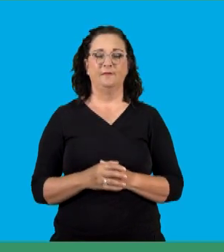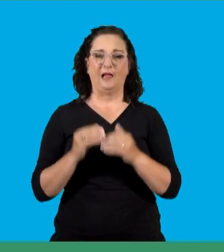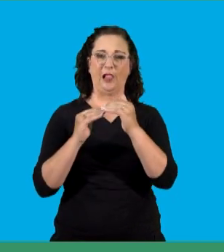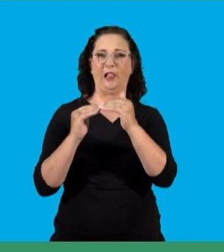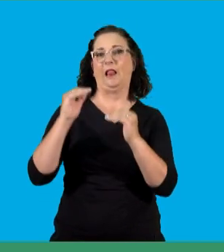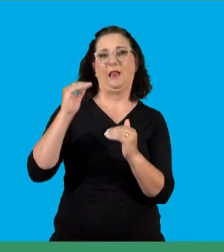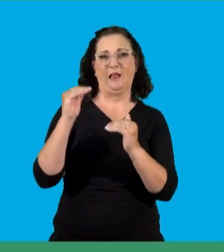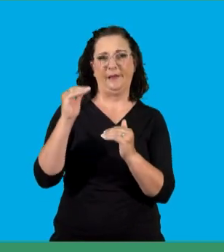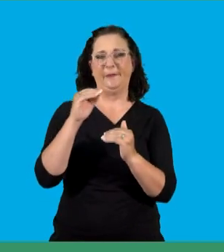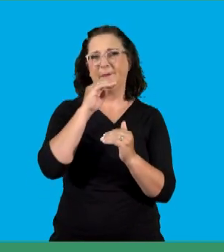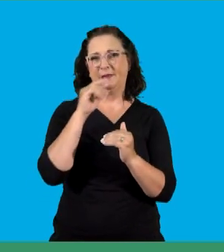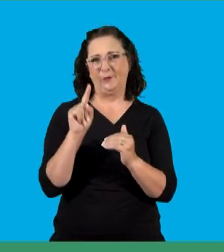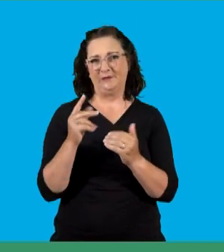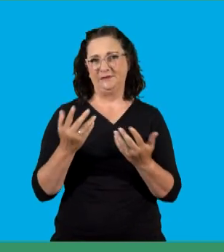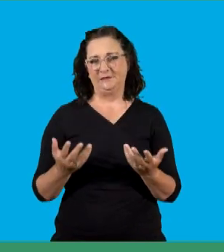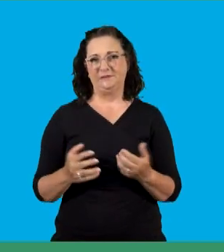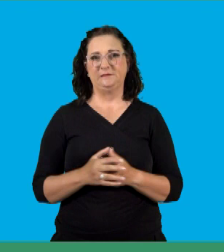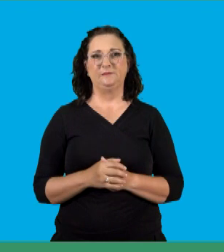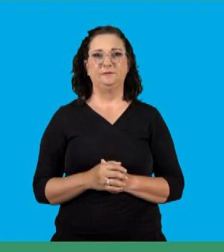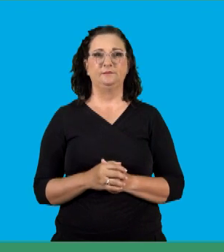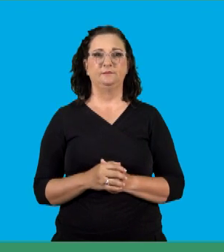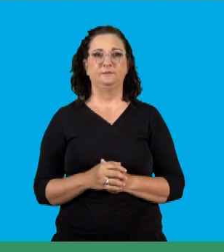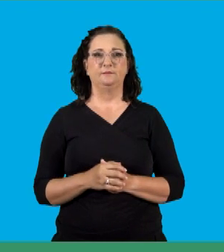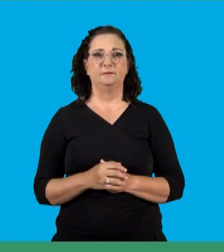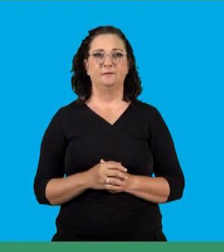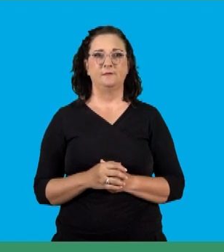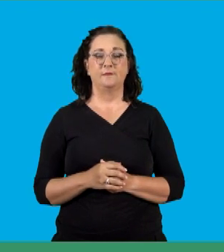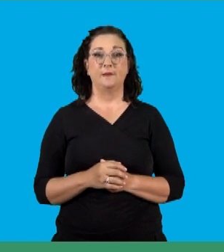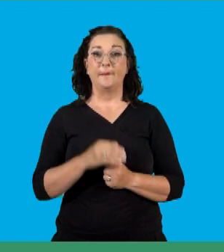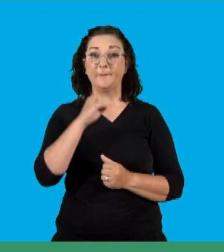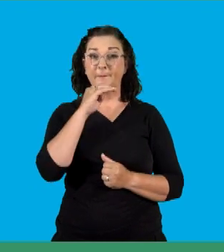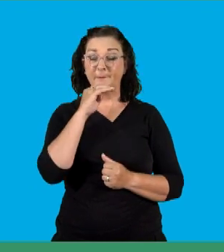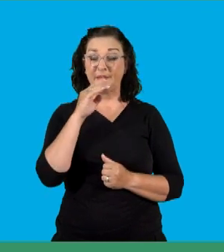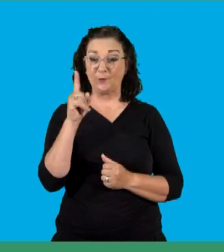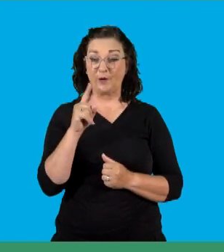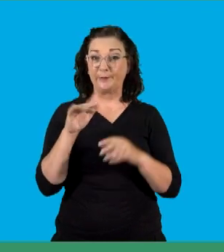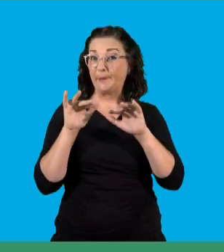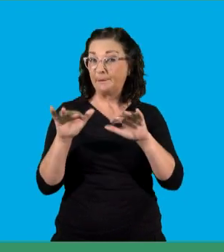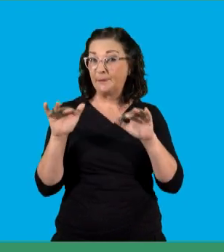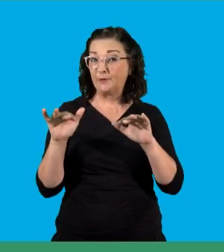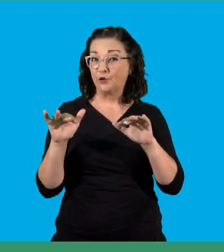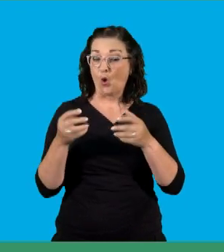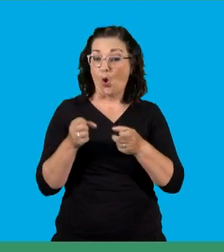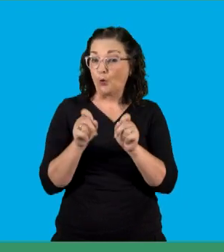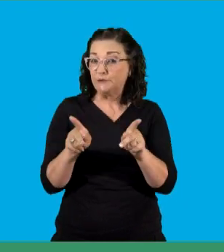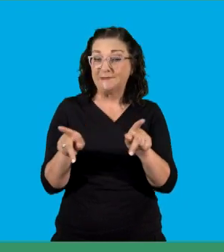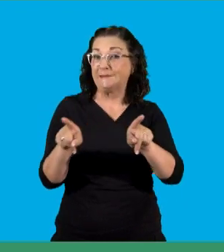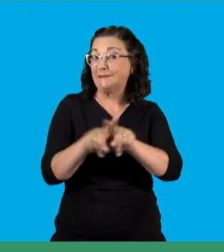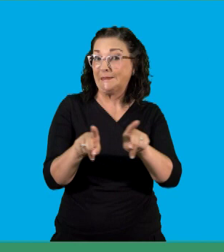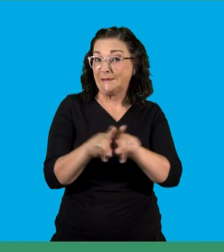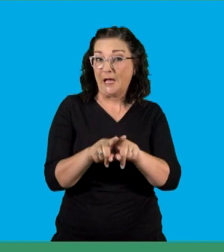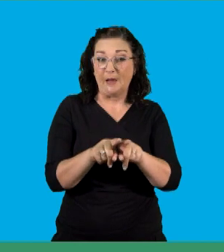inequality. Inequality is the degree to which people do not have the same opportunities